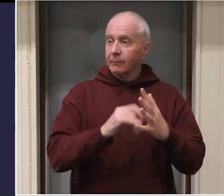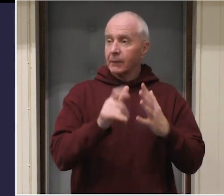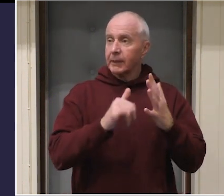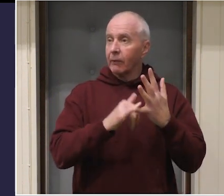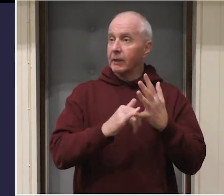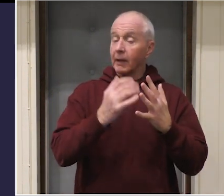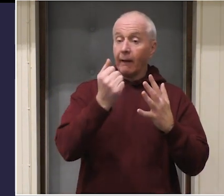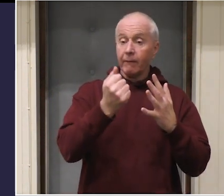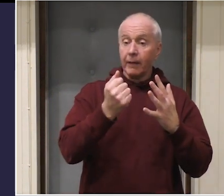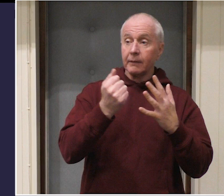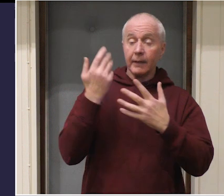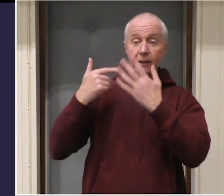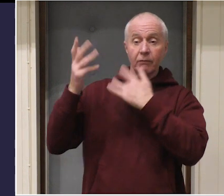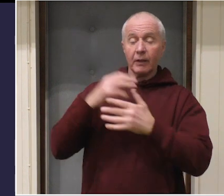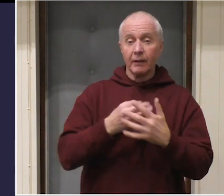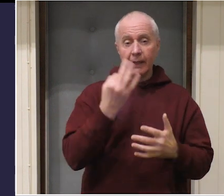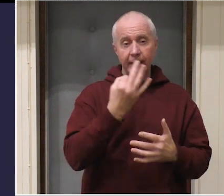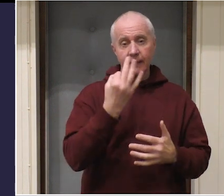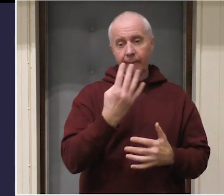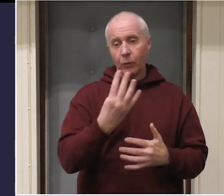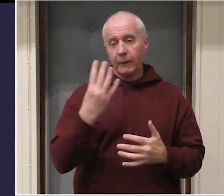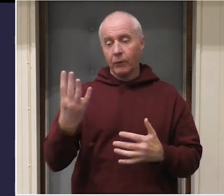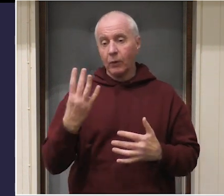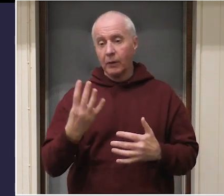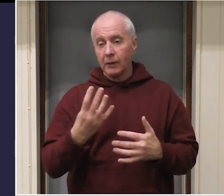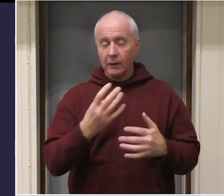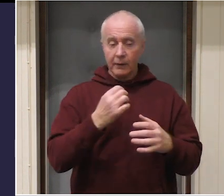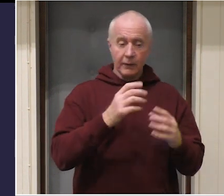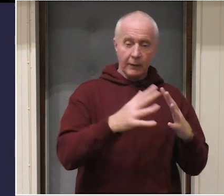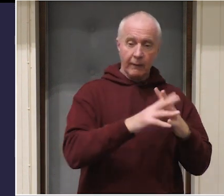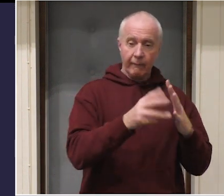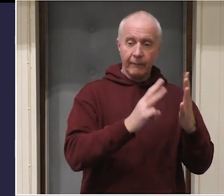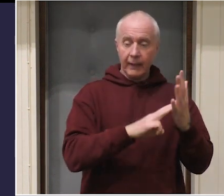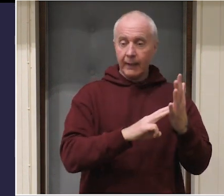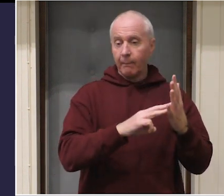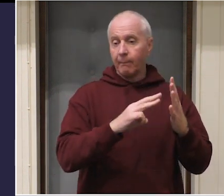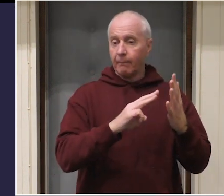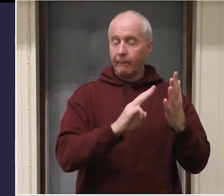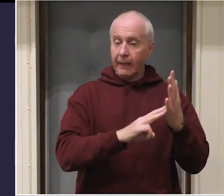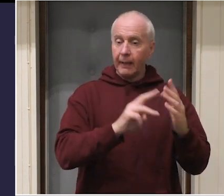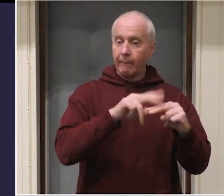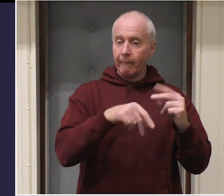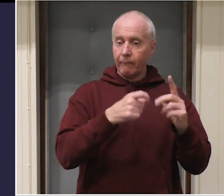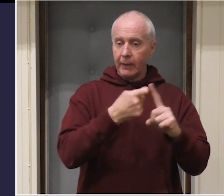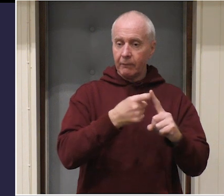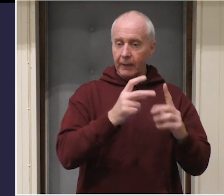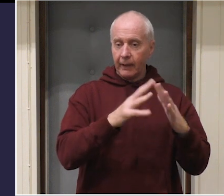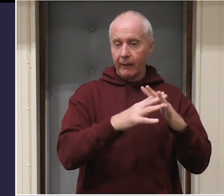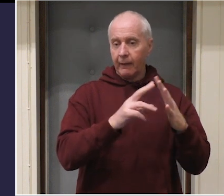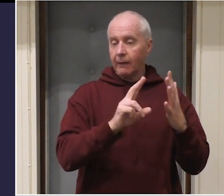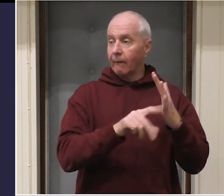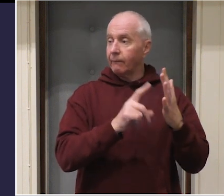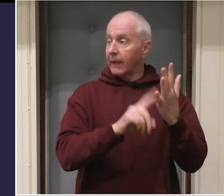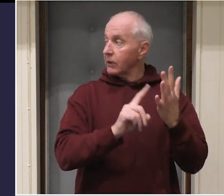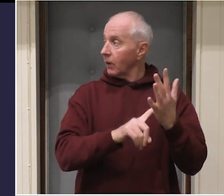history here. Back in 1844, the German astronomer Wilhelm Friedrich Bessel pointed out that its